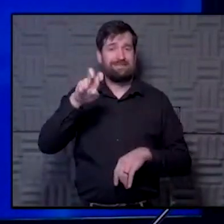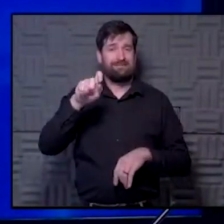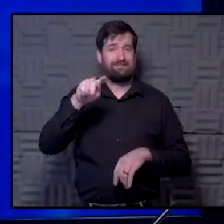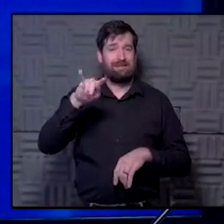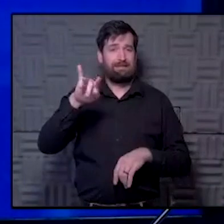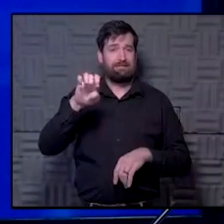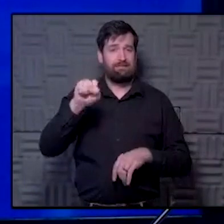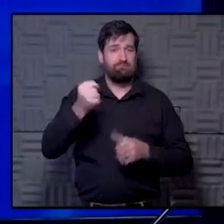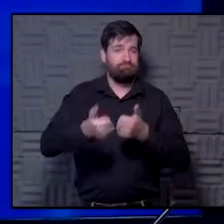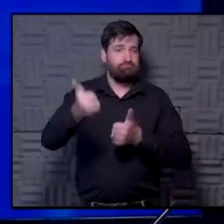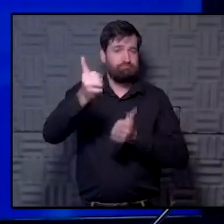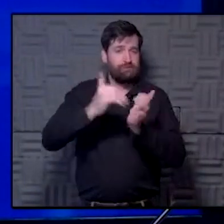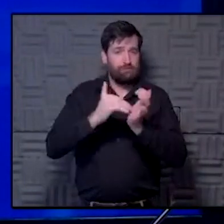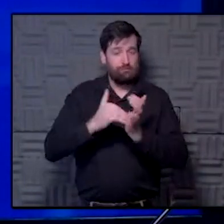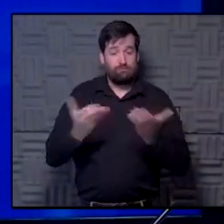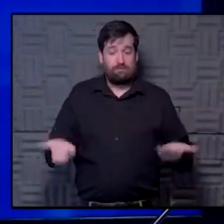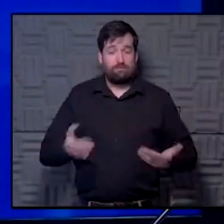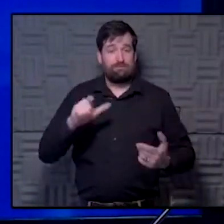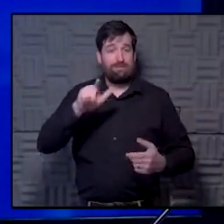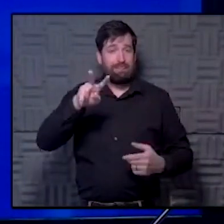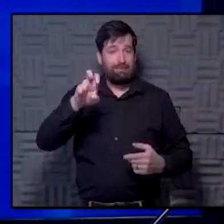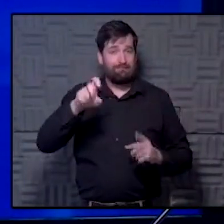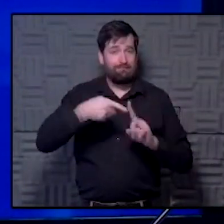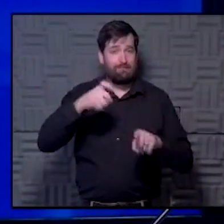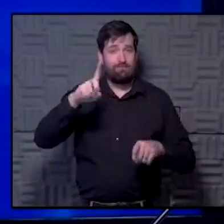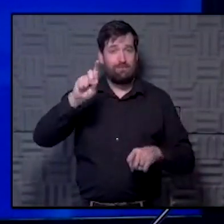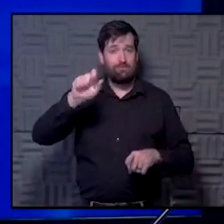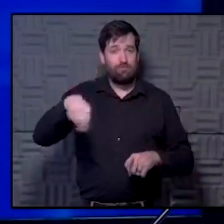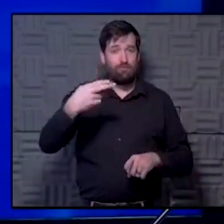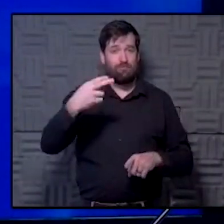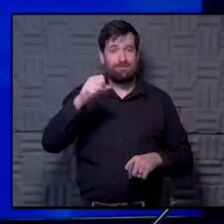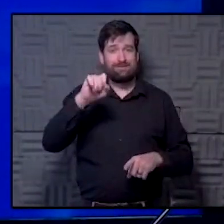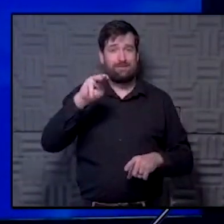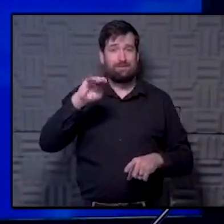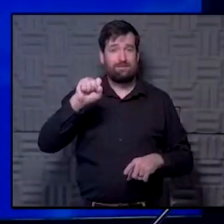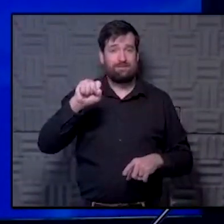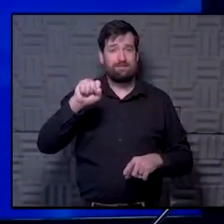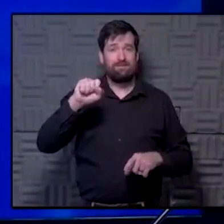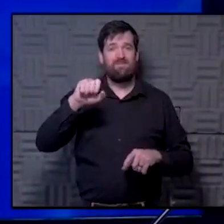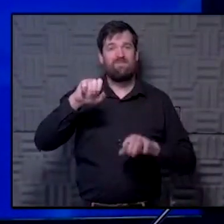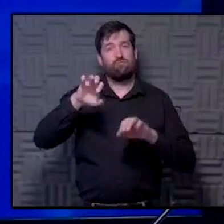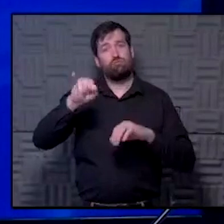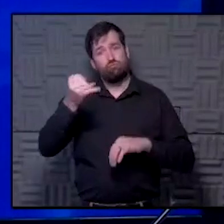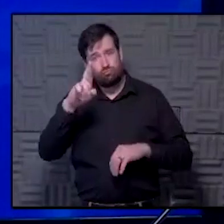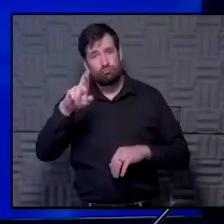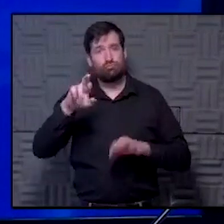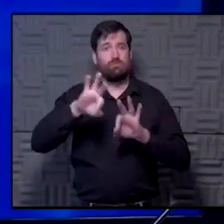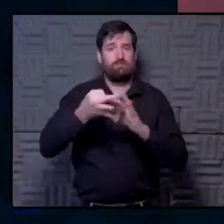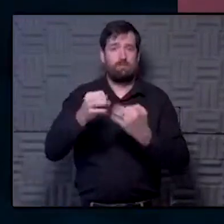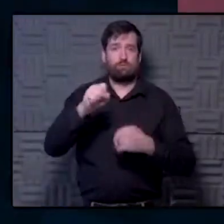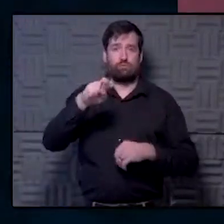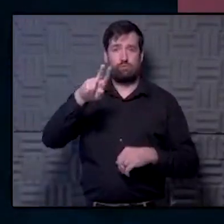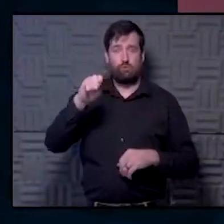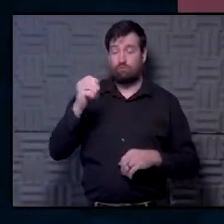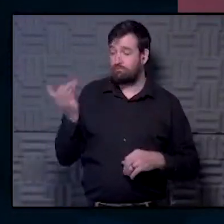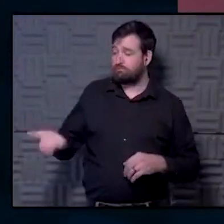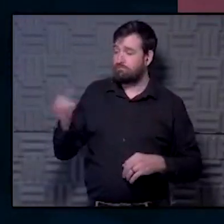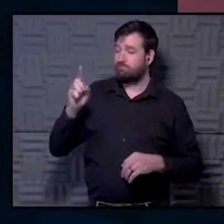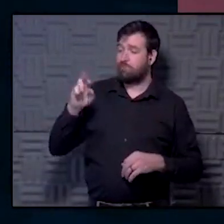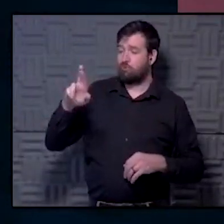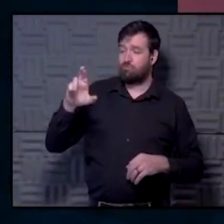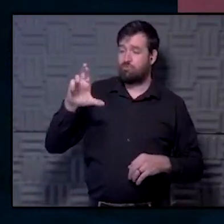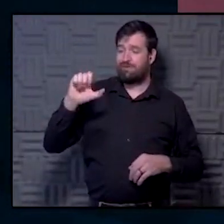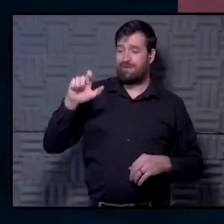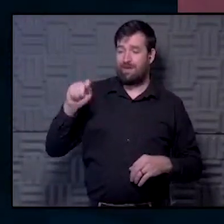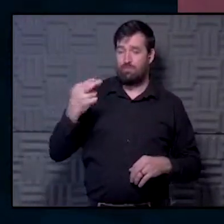Officer. We're coming to you live from the Dolph Simons Jr. Family Broadcast Studio. Today we have Dr. Catherine Satterwhite, Regional